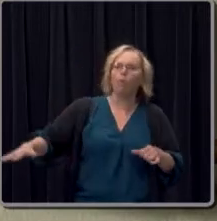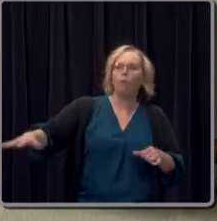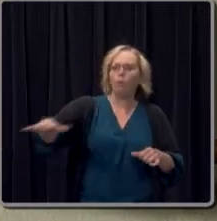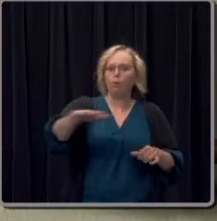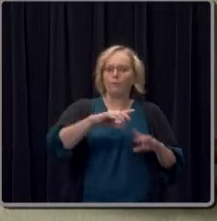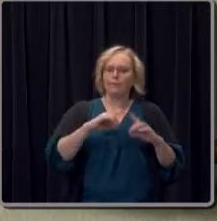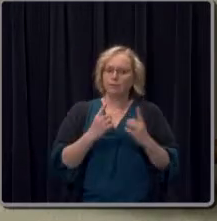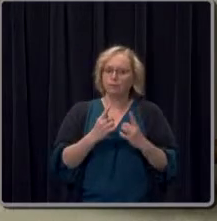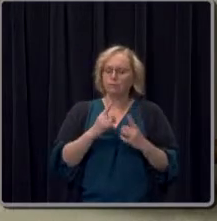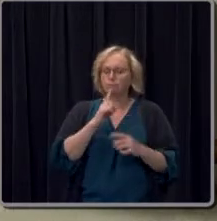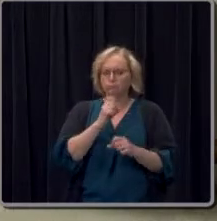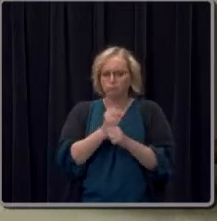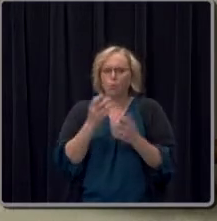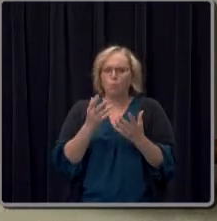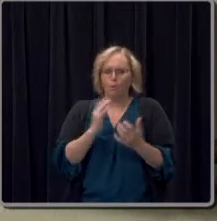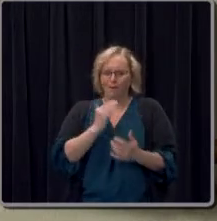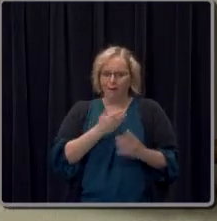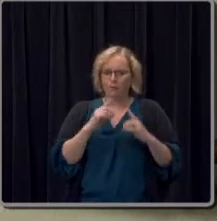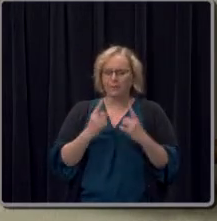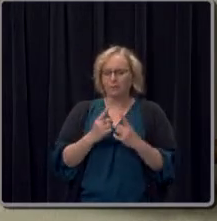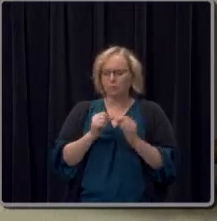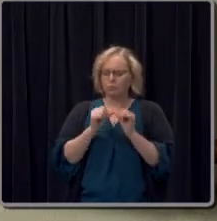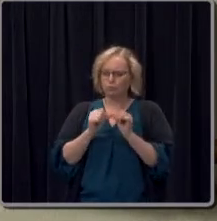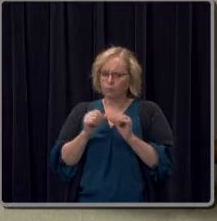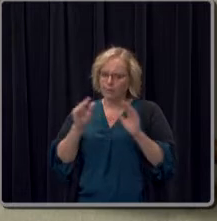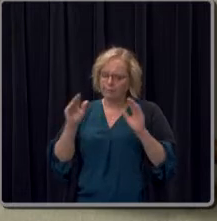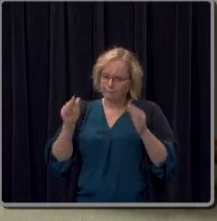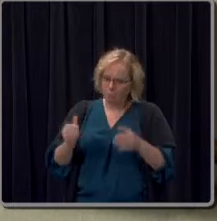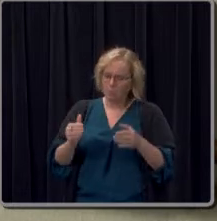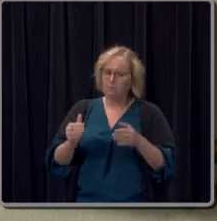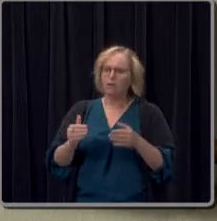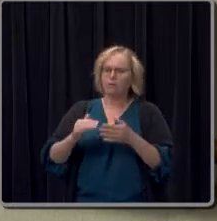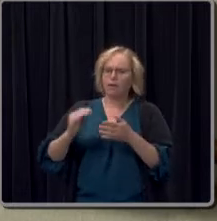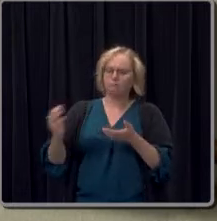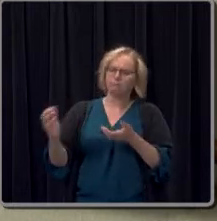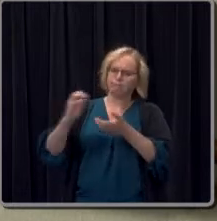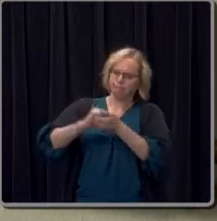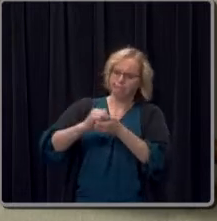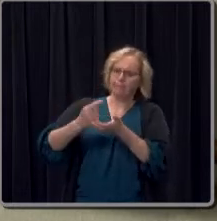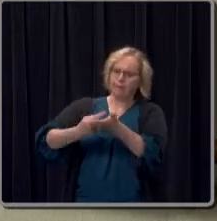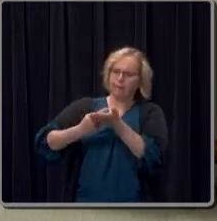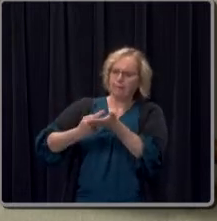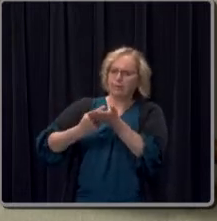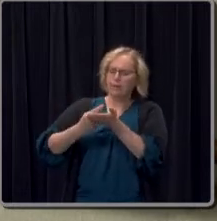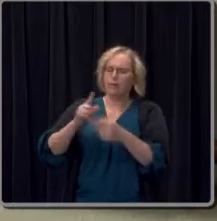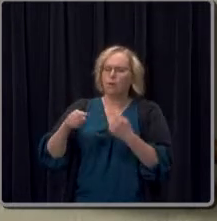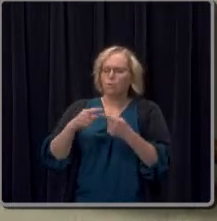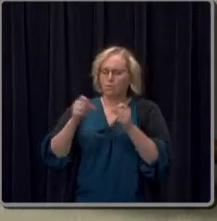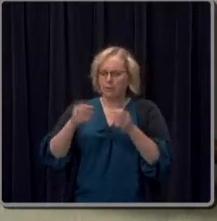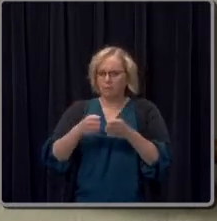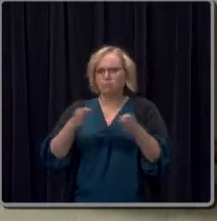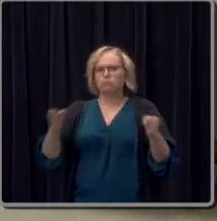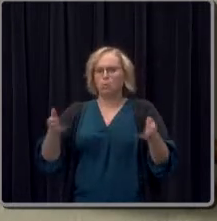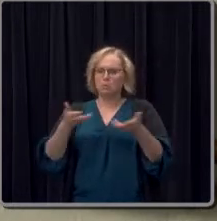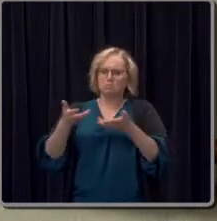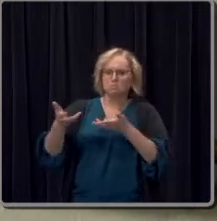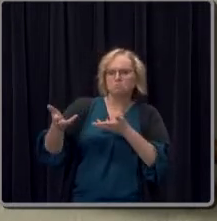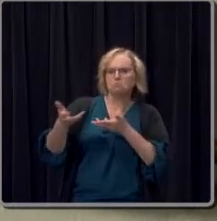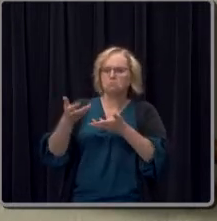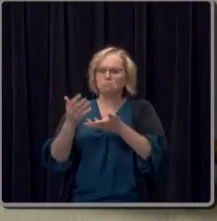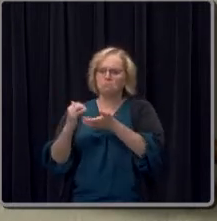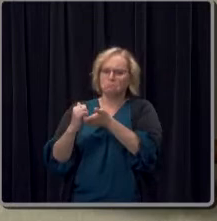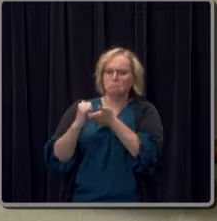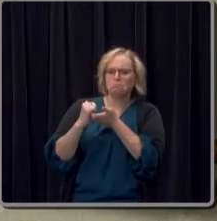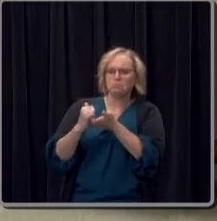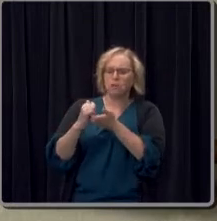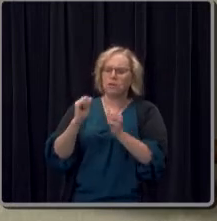I truly want our school district to remain focused on collaboration. When we are able to have open communication and truly collaborate, we are